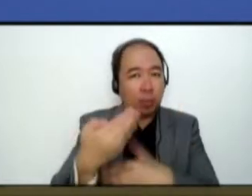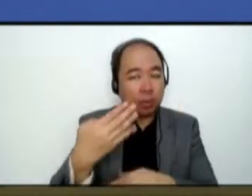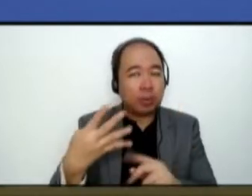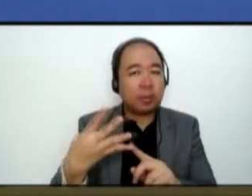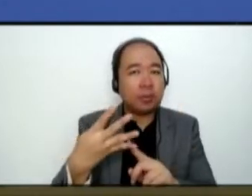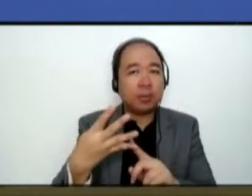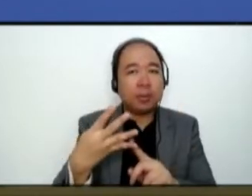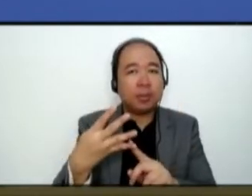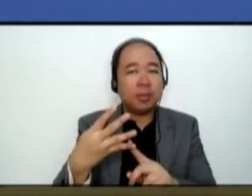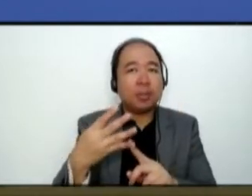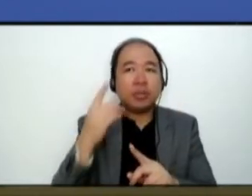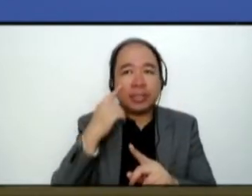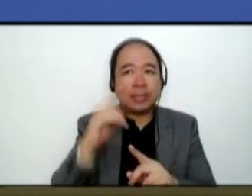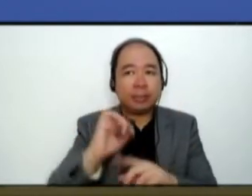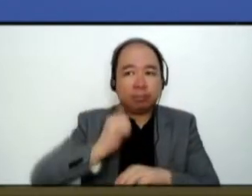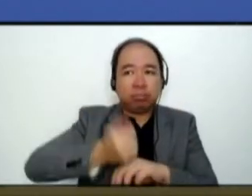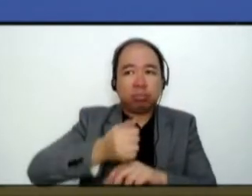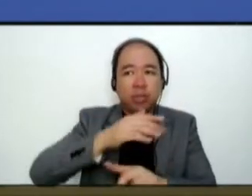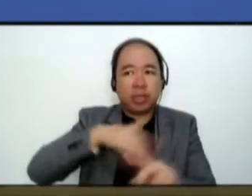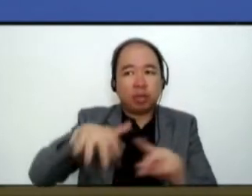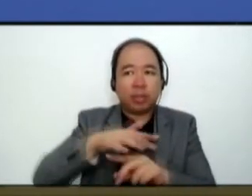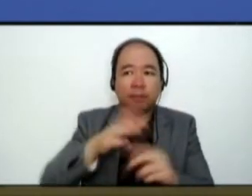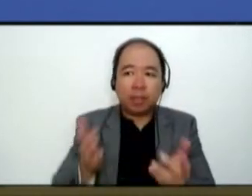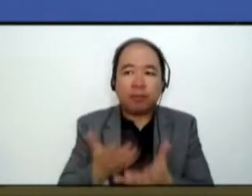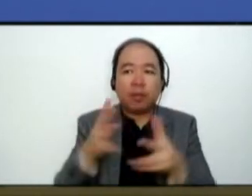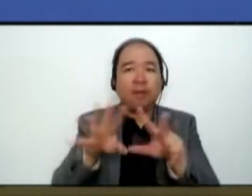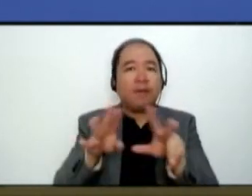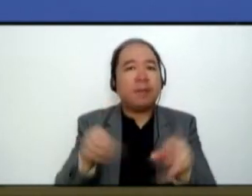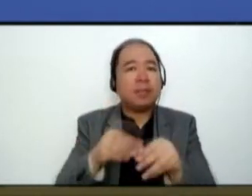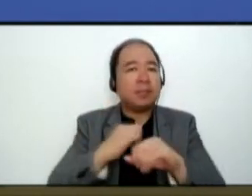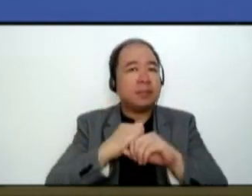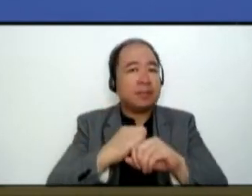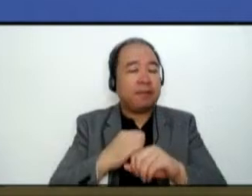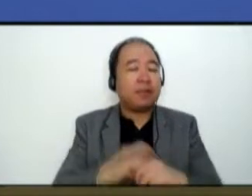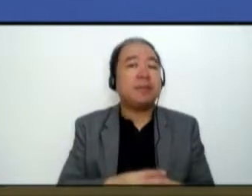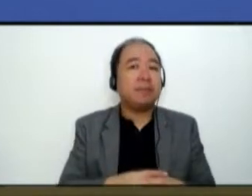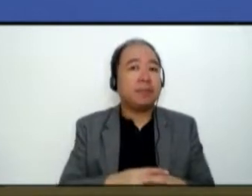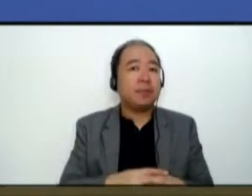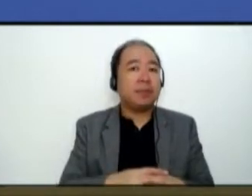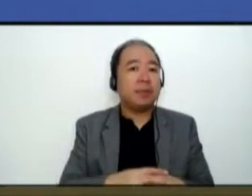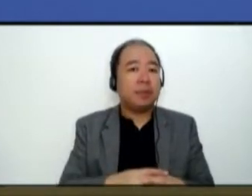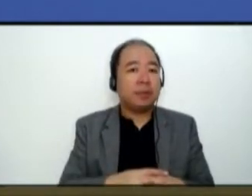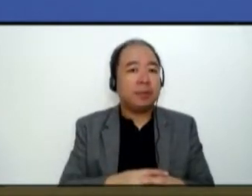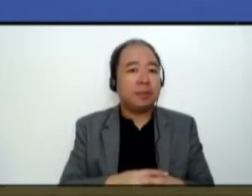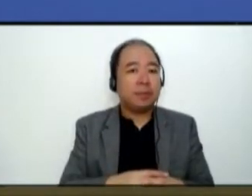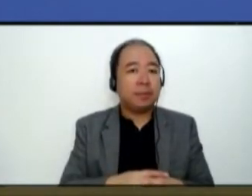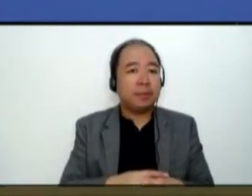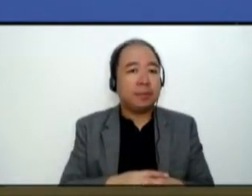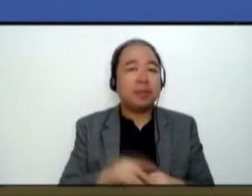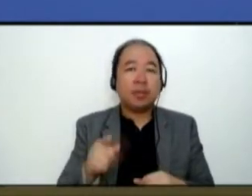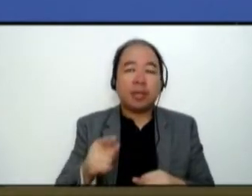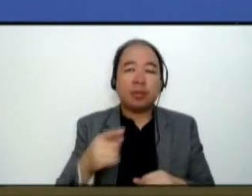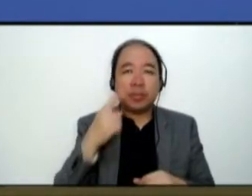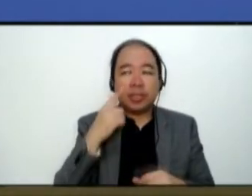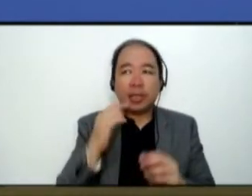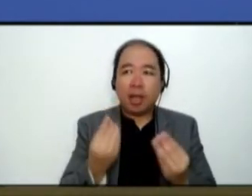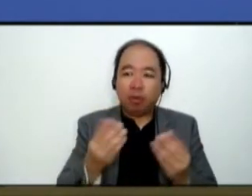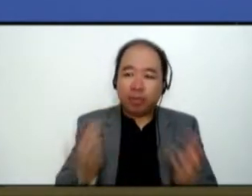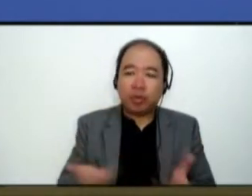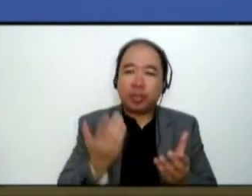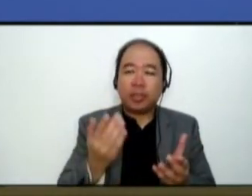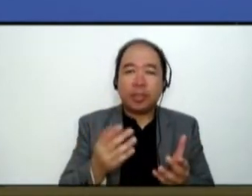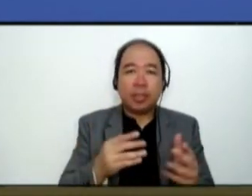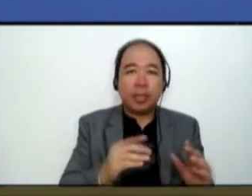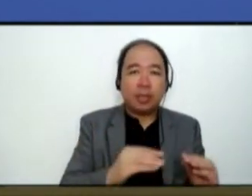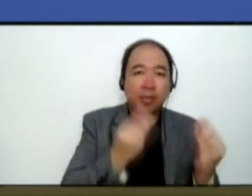an ecosystem that fosters family security. Moreover, to foster intergenerational connections,